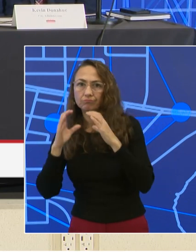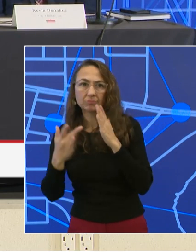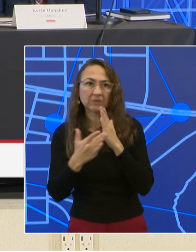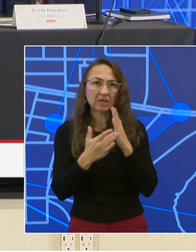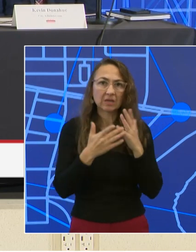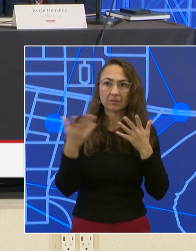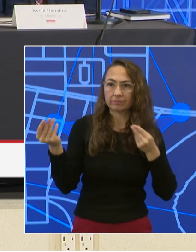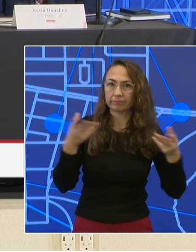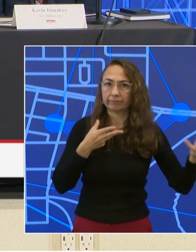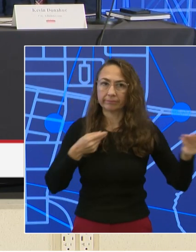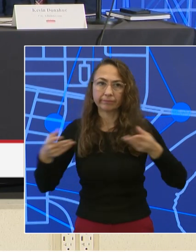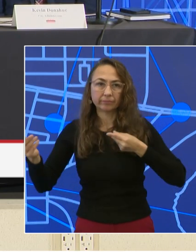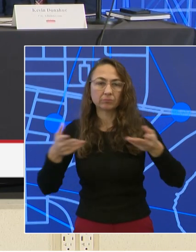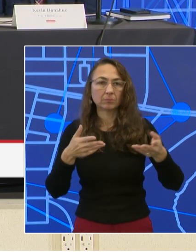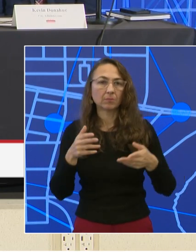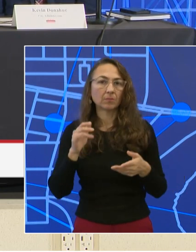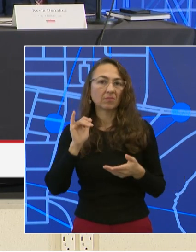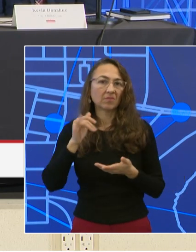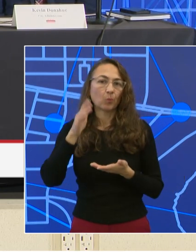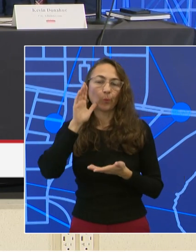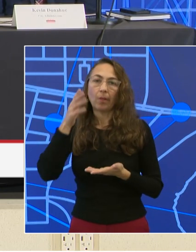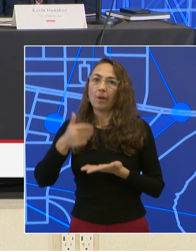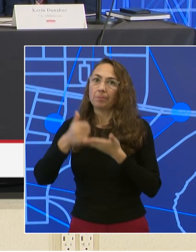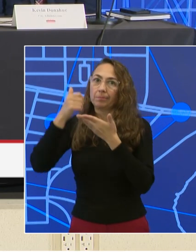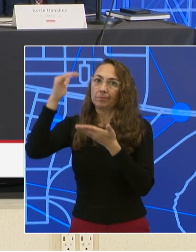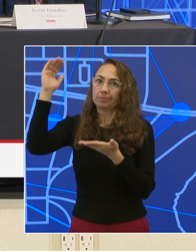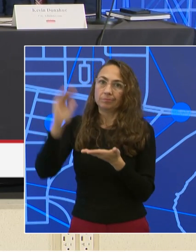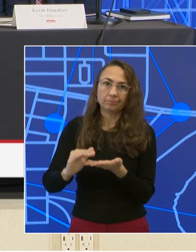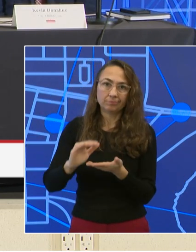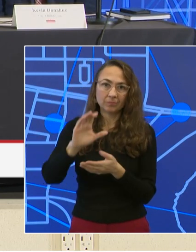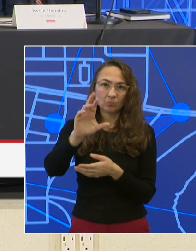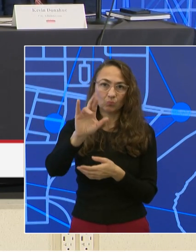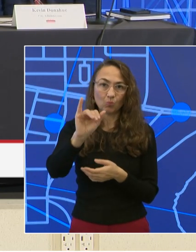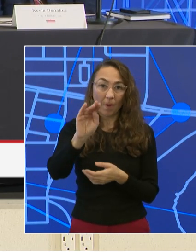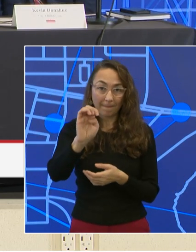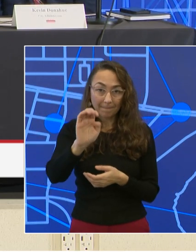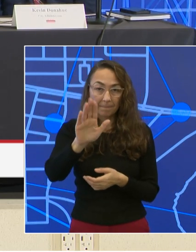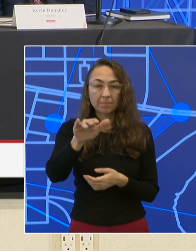deters crime, but it helps our officials solve crime.